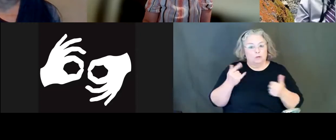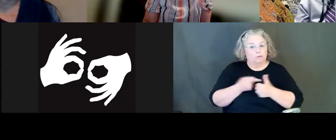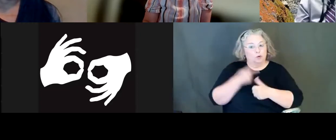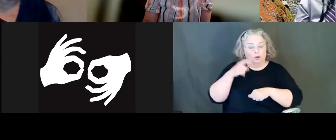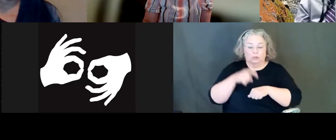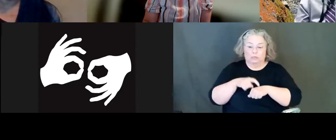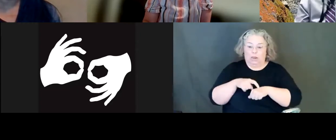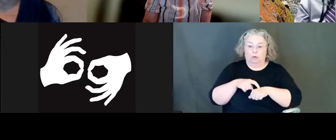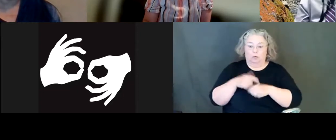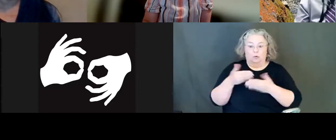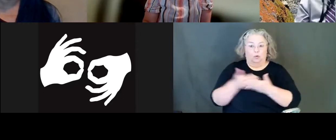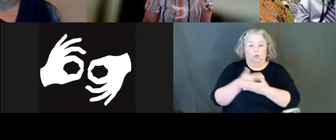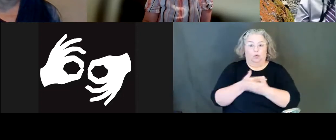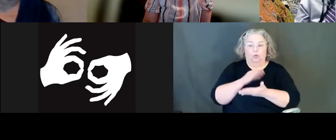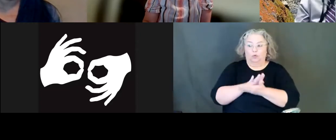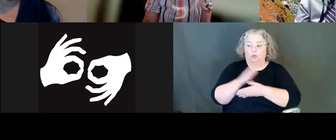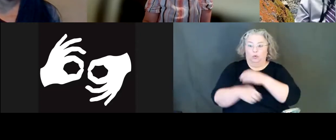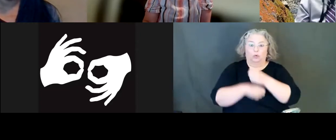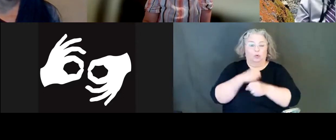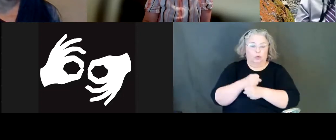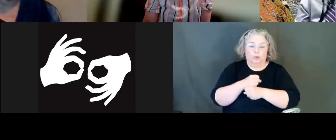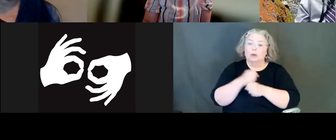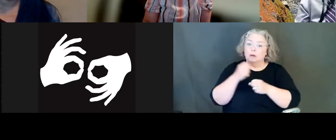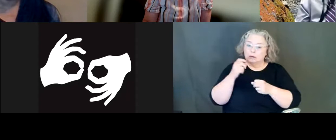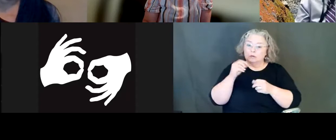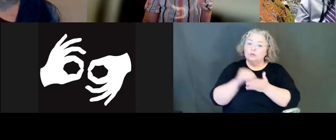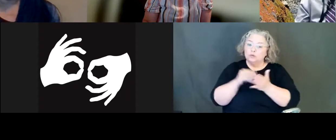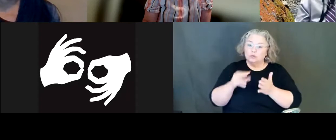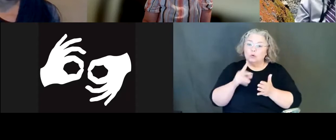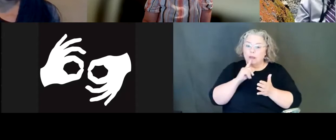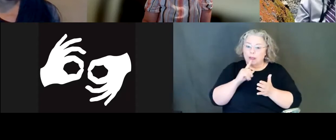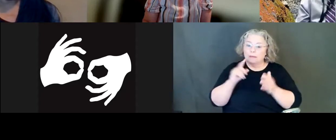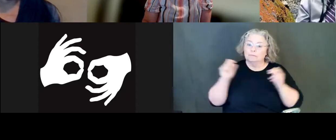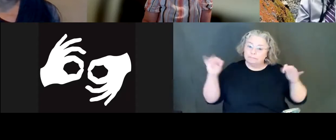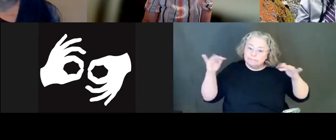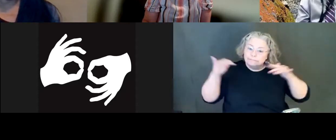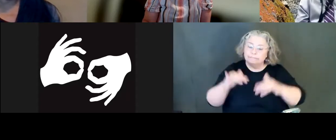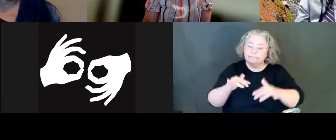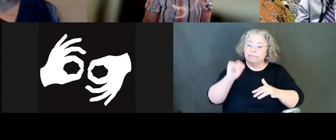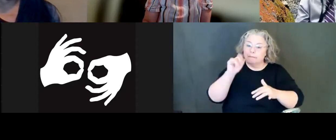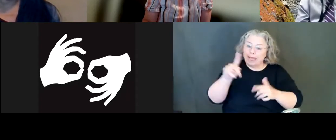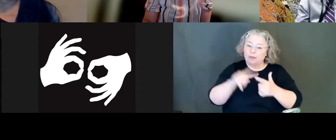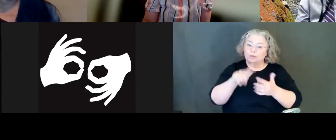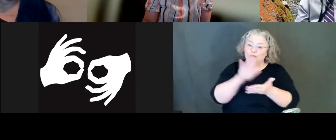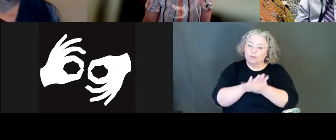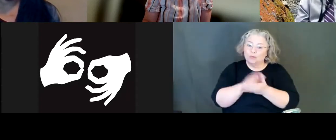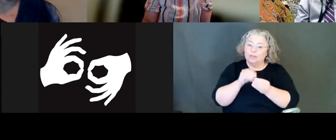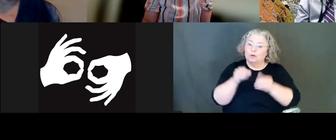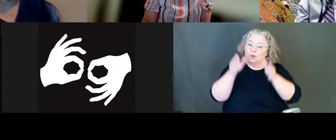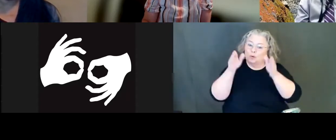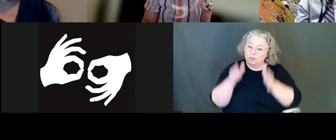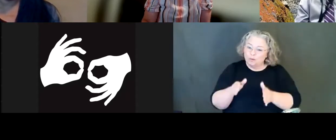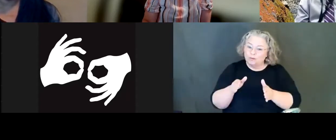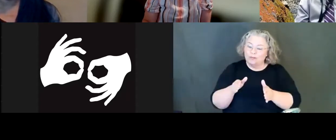with this new school year that we are actually having children in school, in person, without